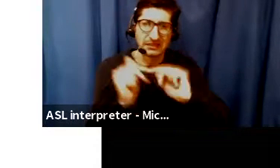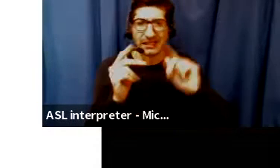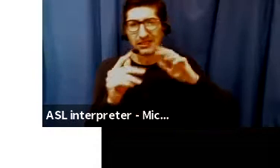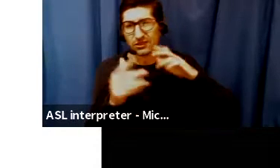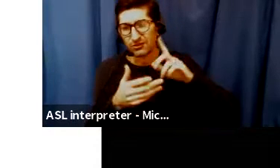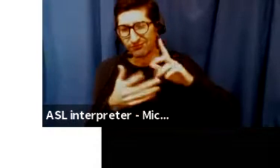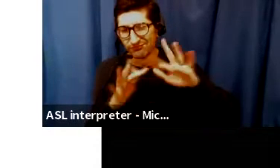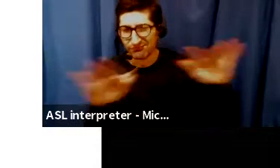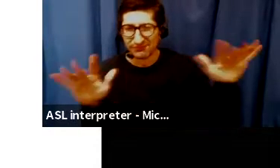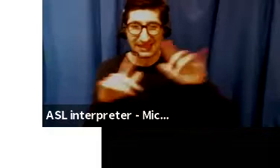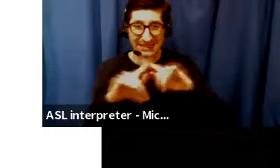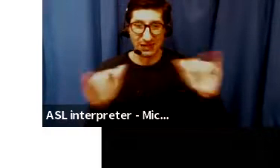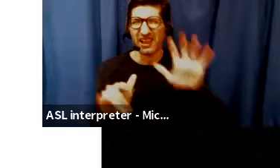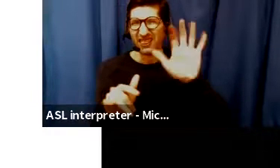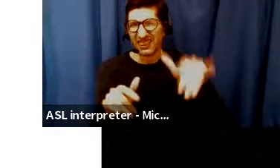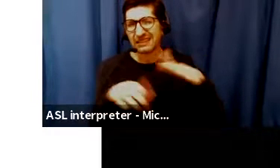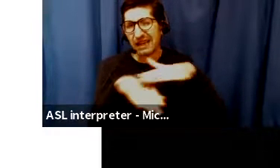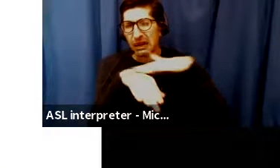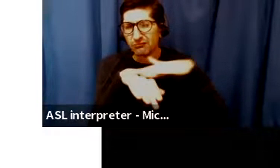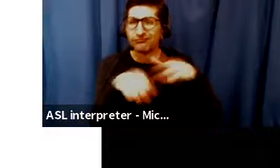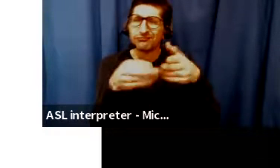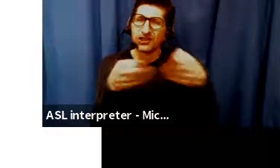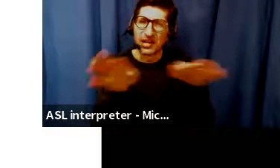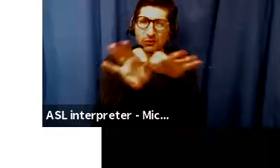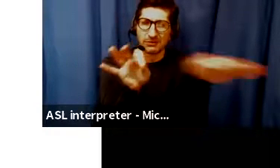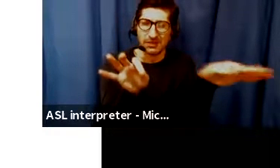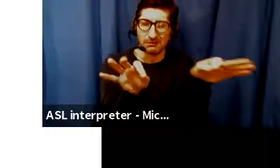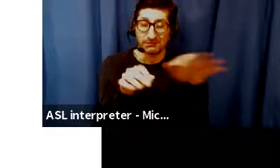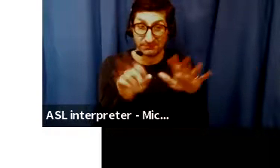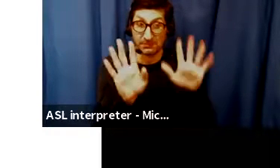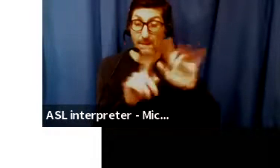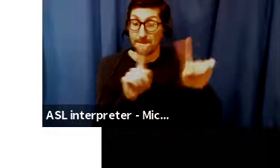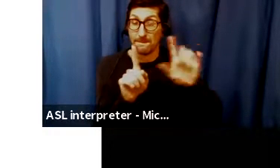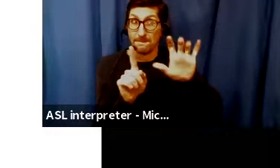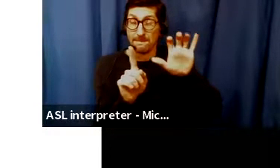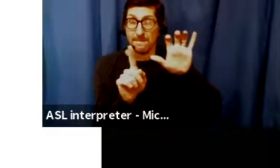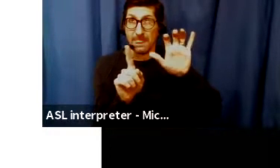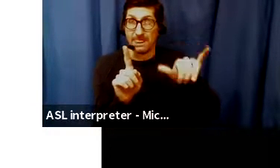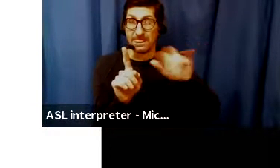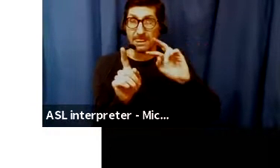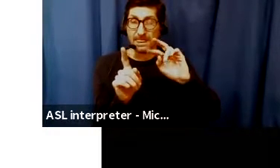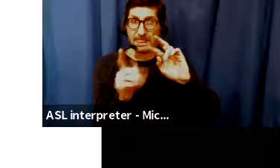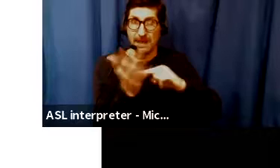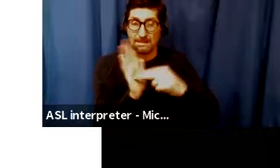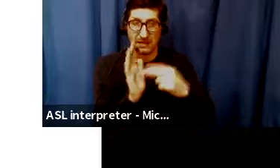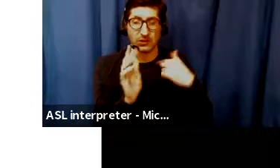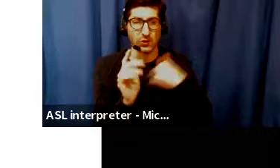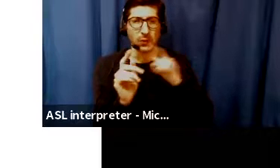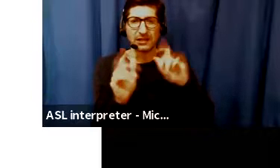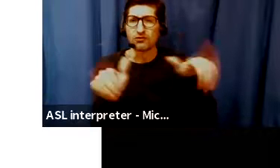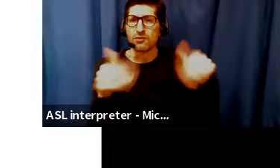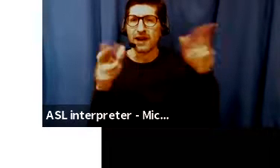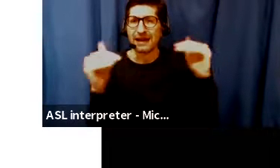kind of like to turn that around and really think about what we're doing as providing an equal opportunity for people with disabilities